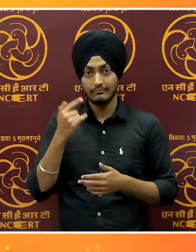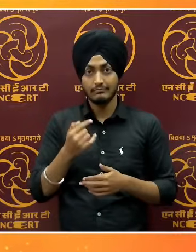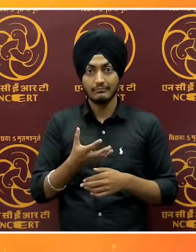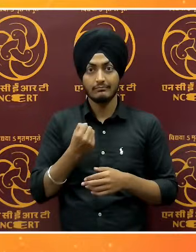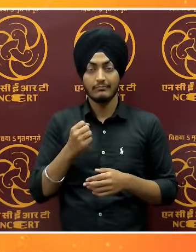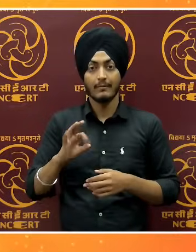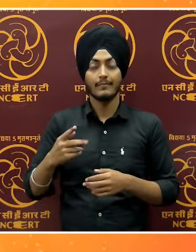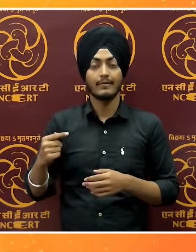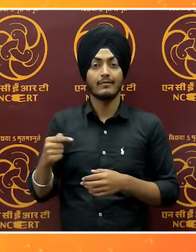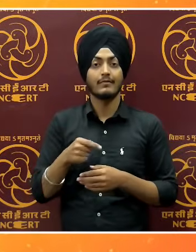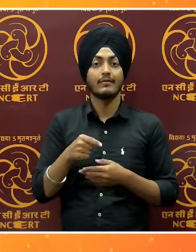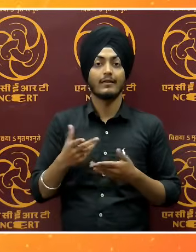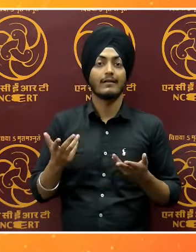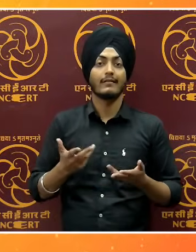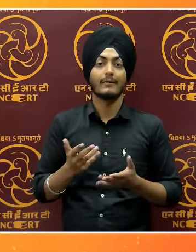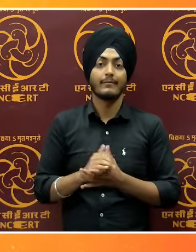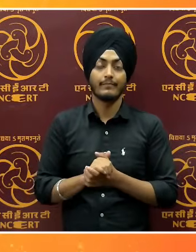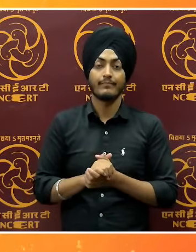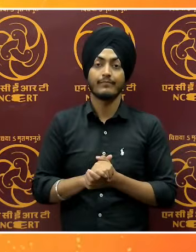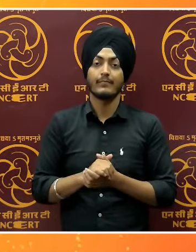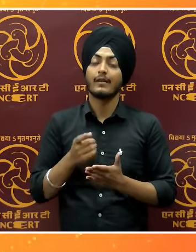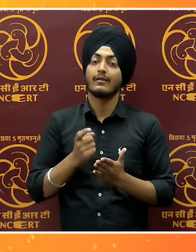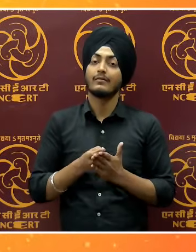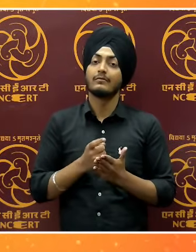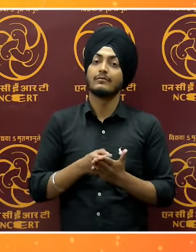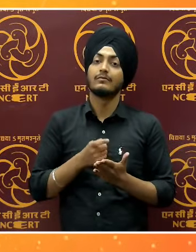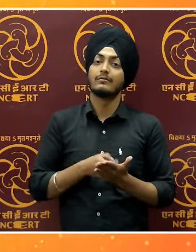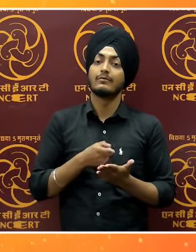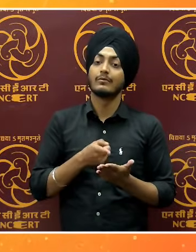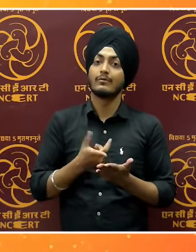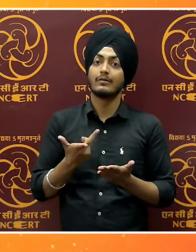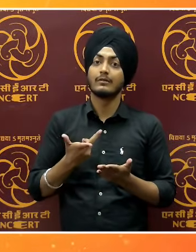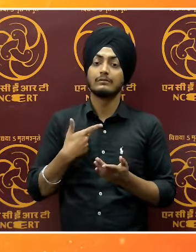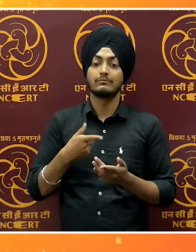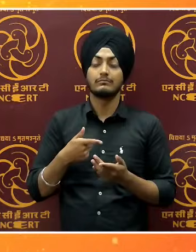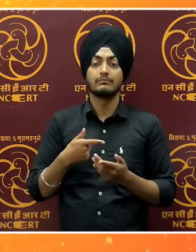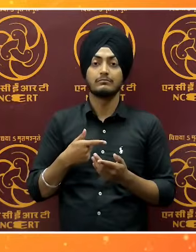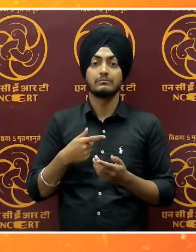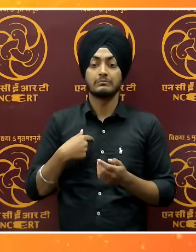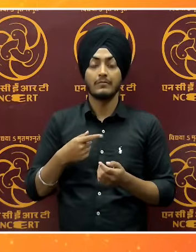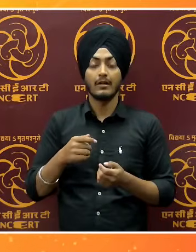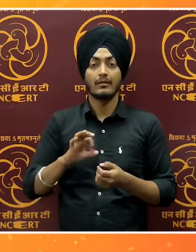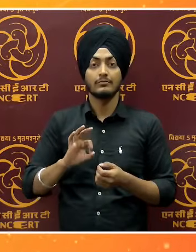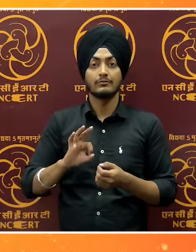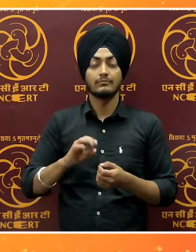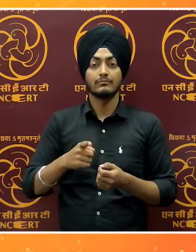current. That rule is otherwise called generator rule. Because in